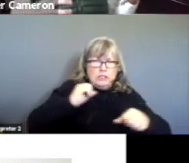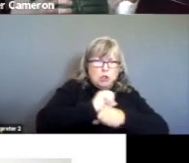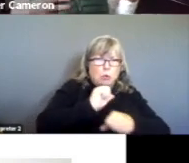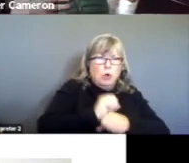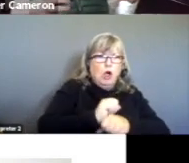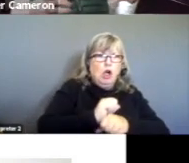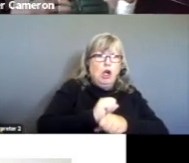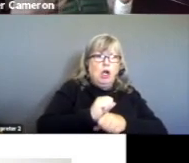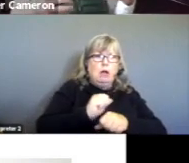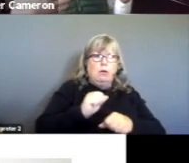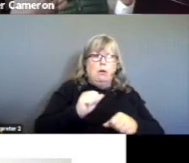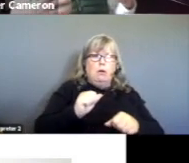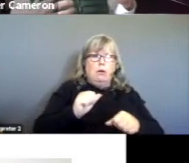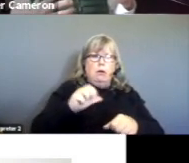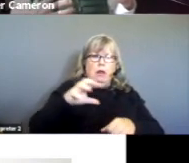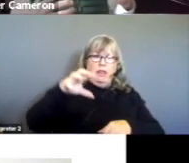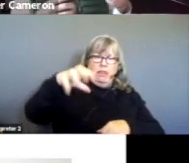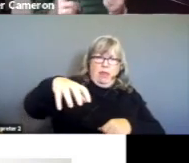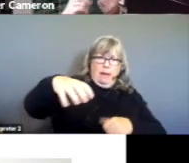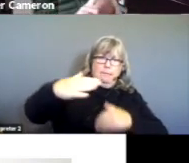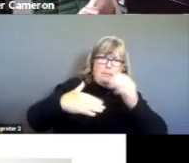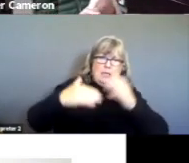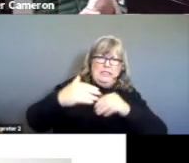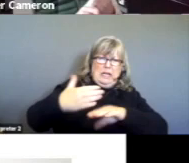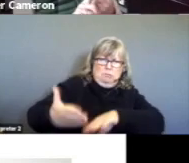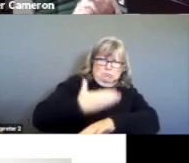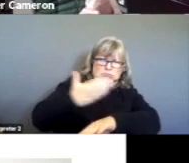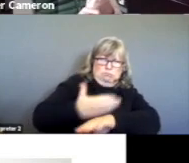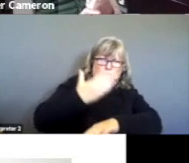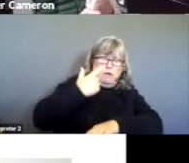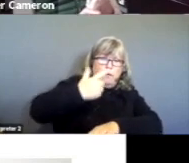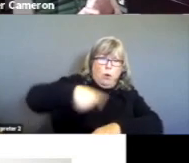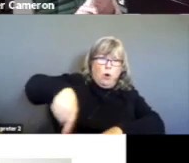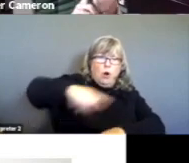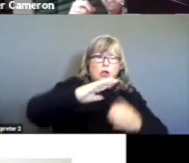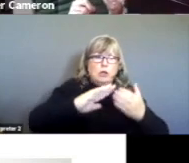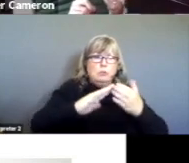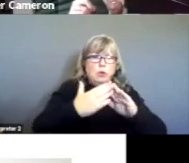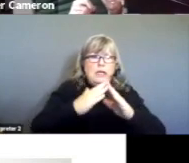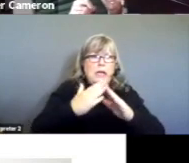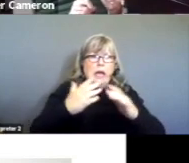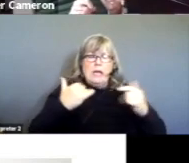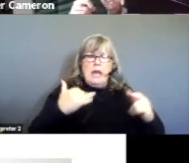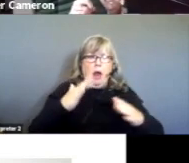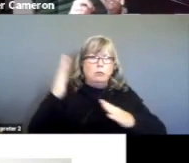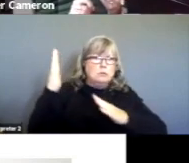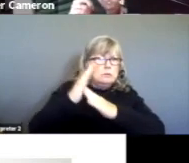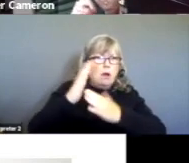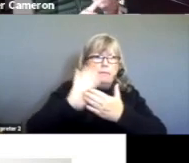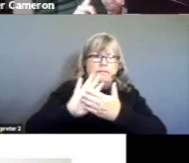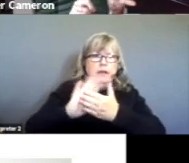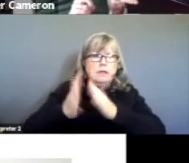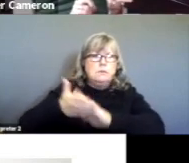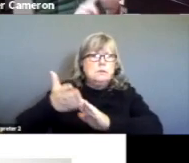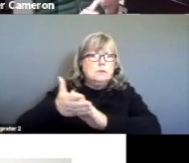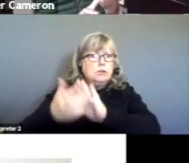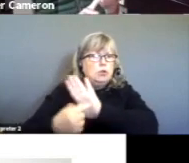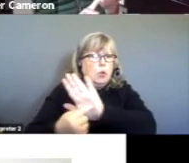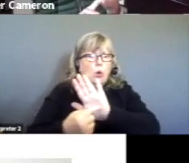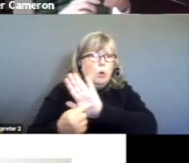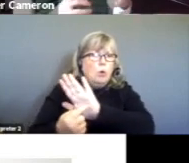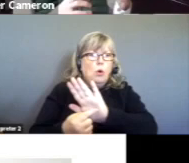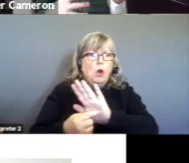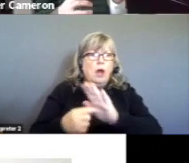improved the asset for the community. It now has first run films, they have speakers, they have